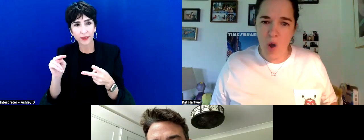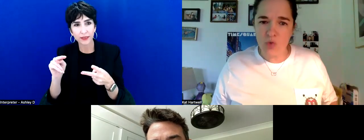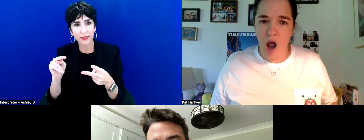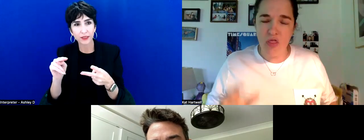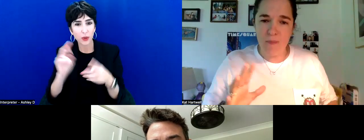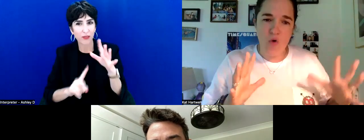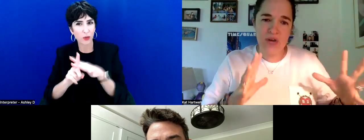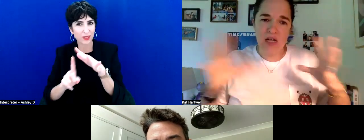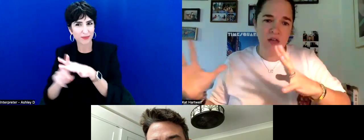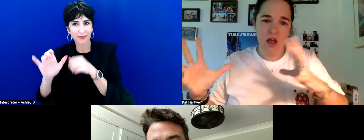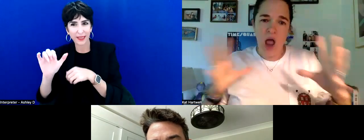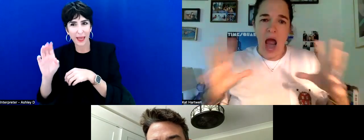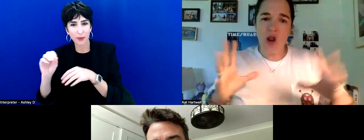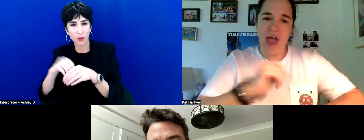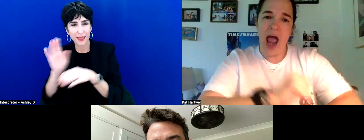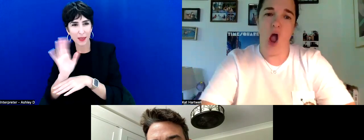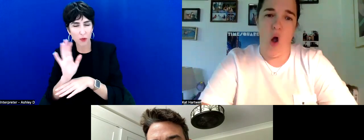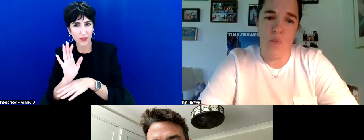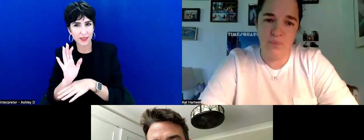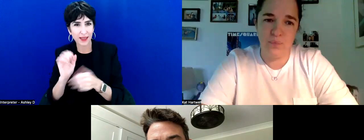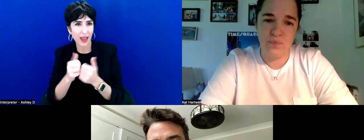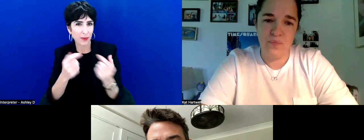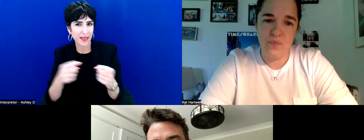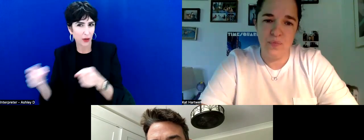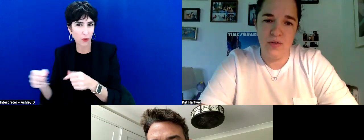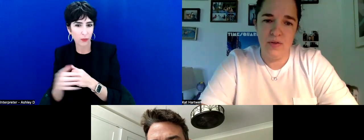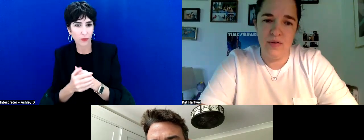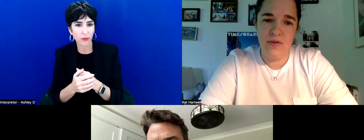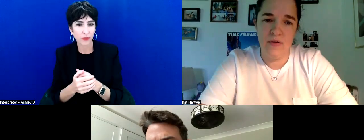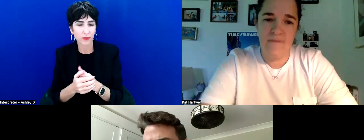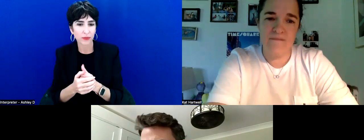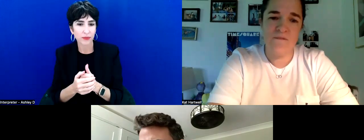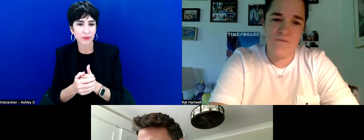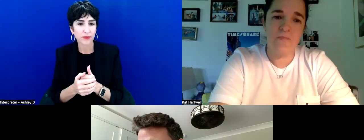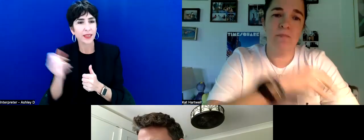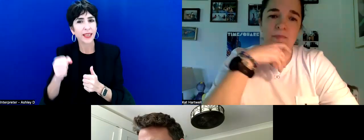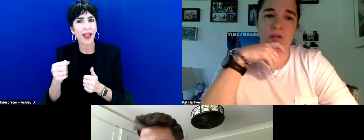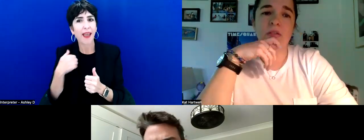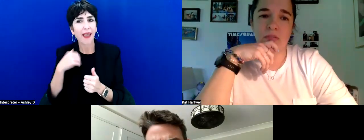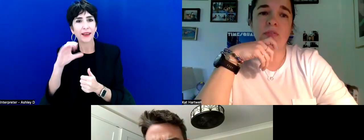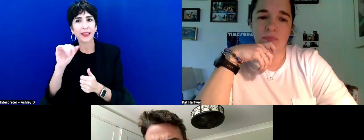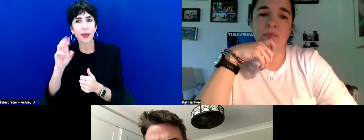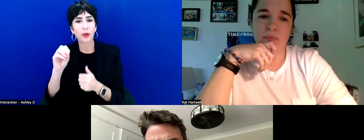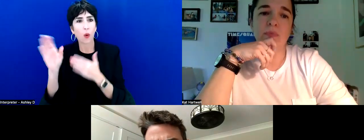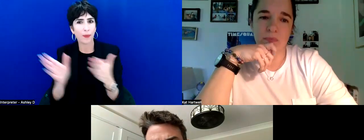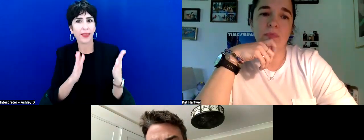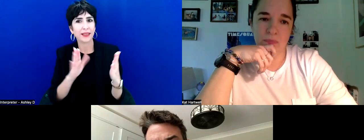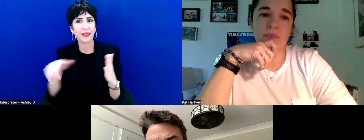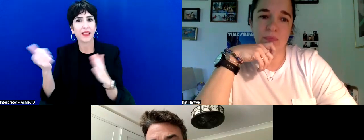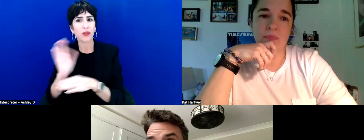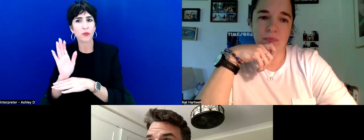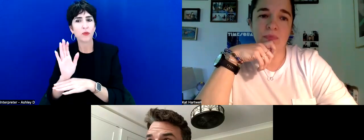cameos in those other movies? How did that go? Yeah, there was cameos planned, I believe, in the other